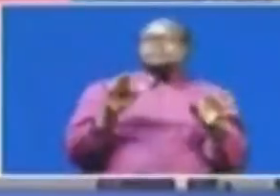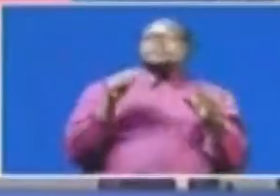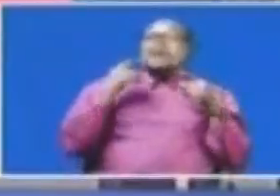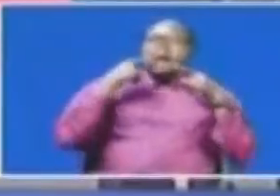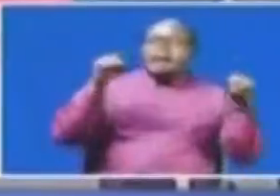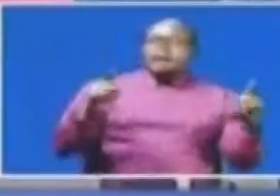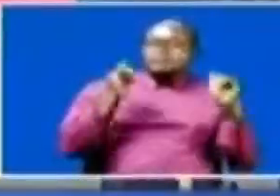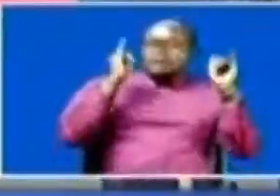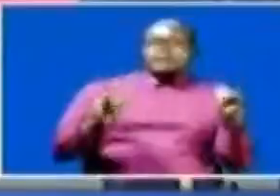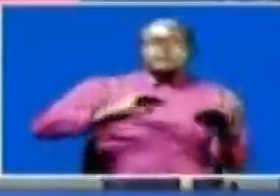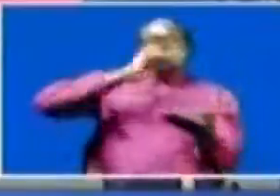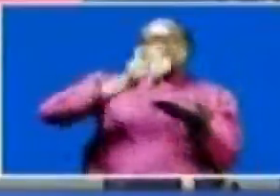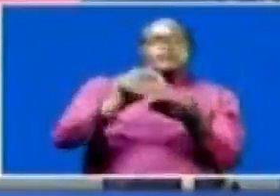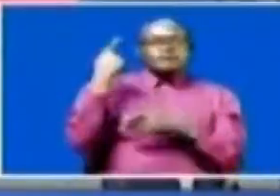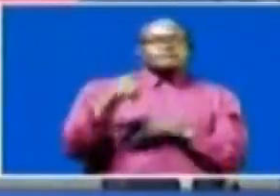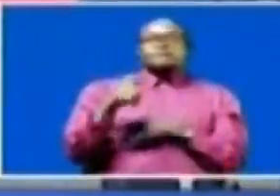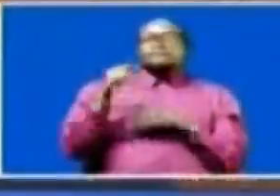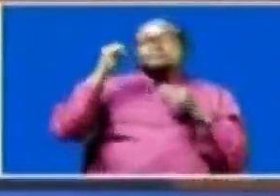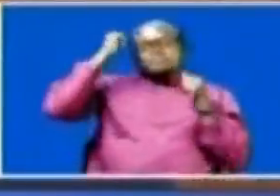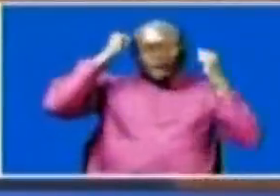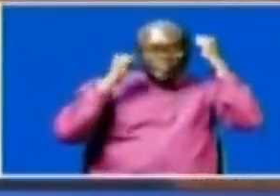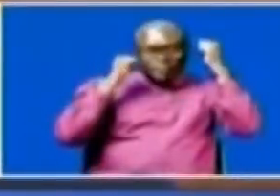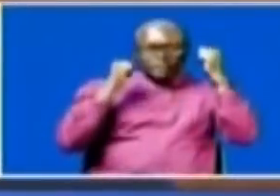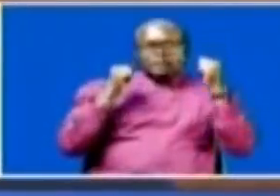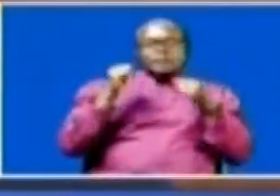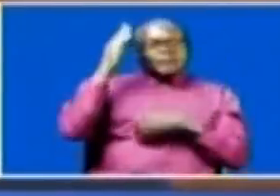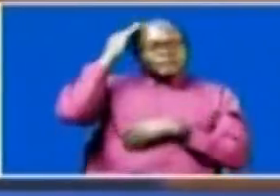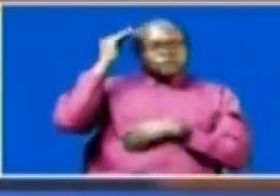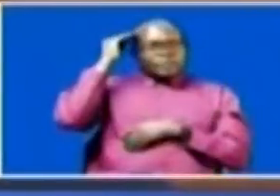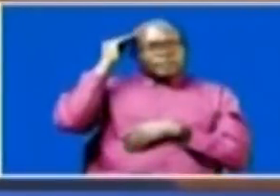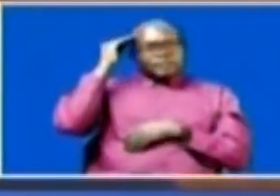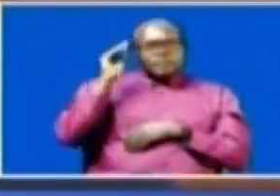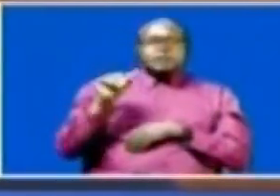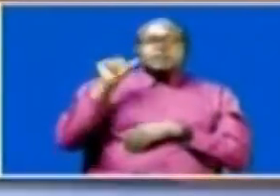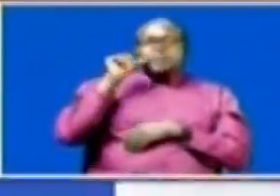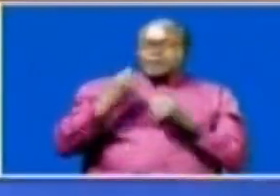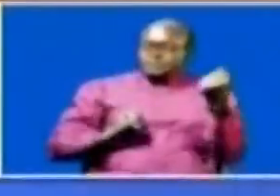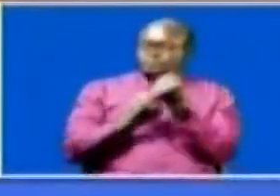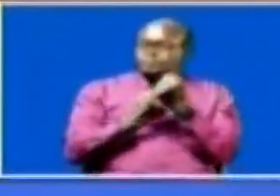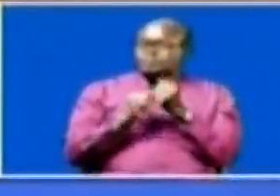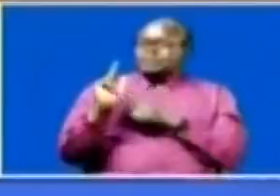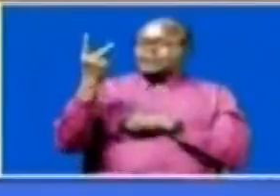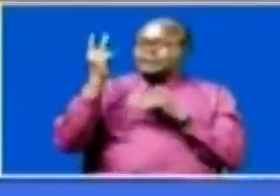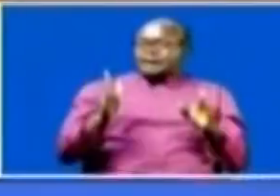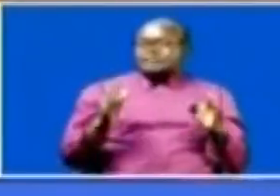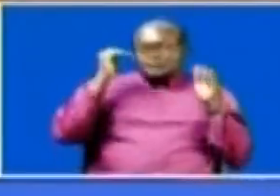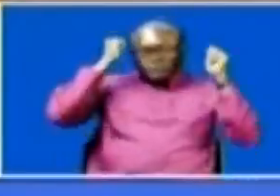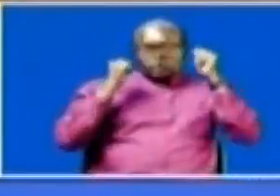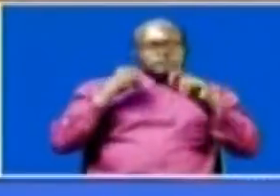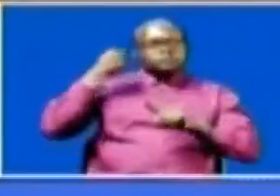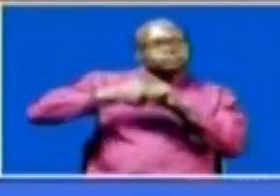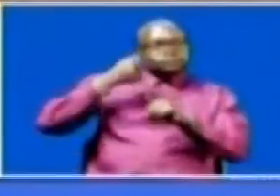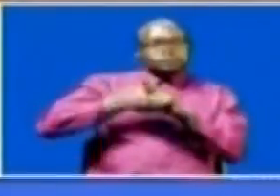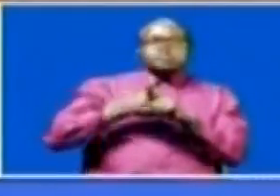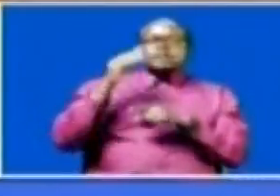a new funding for AMISOM. The UK continues to support the commitment of the brave Kenyan soldiers fighting in Somalia